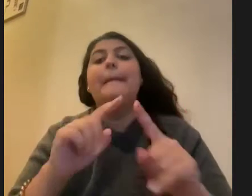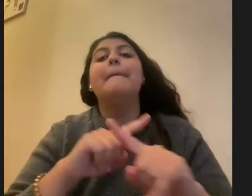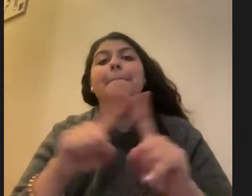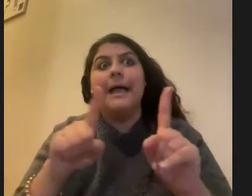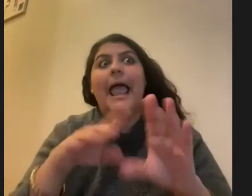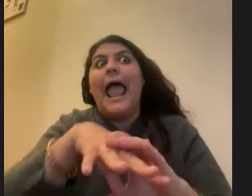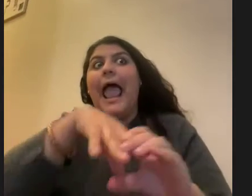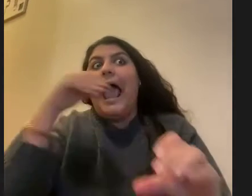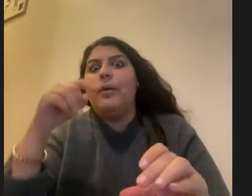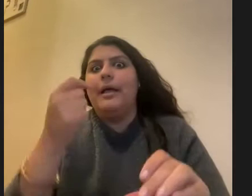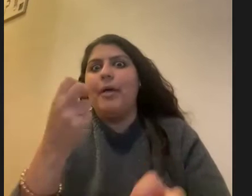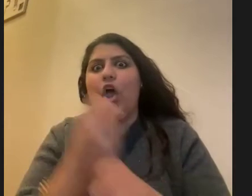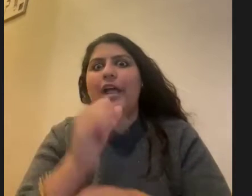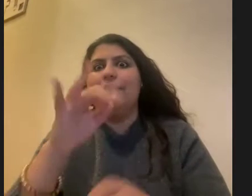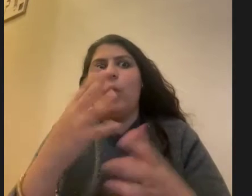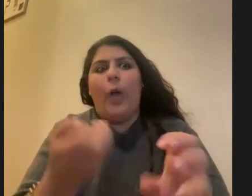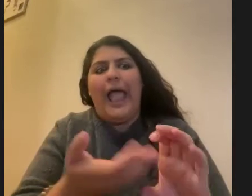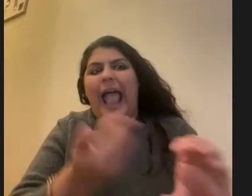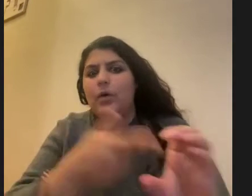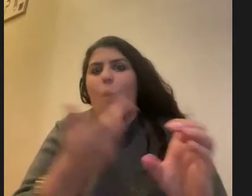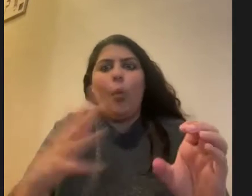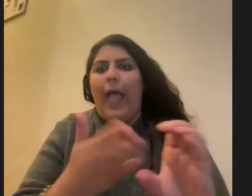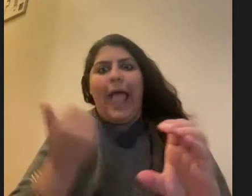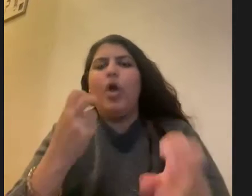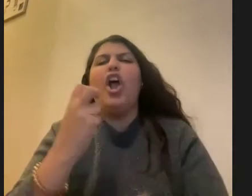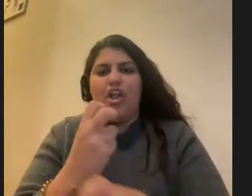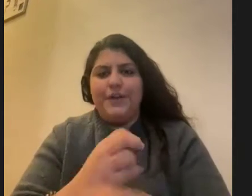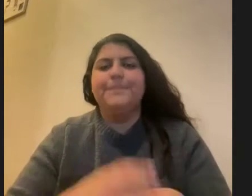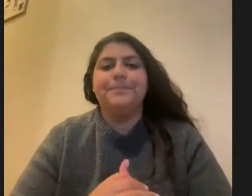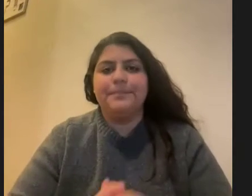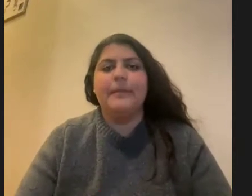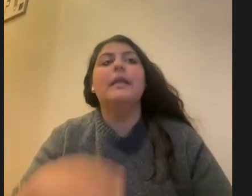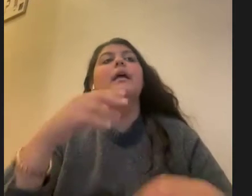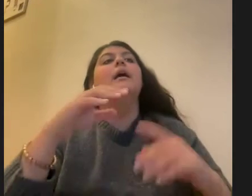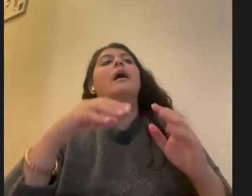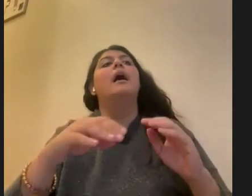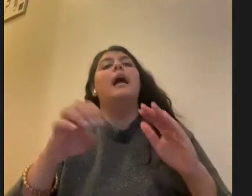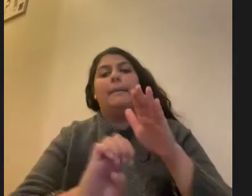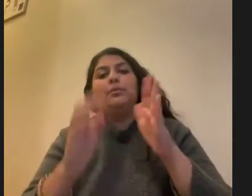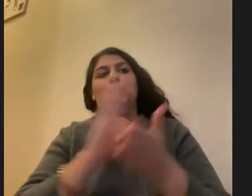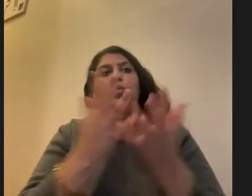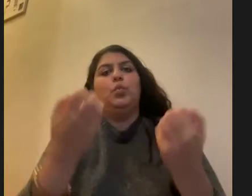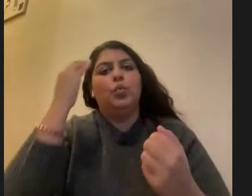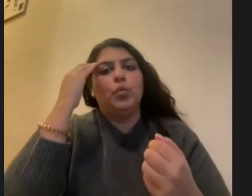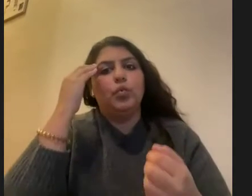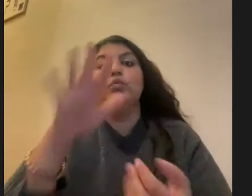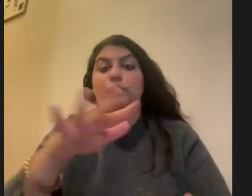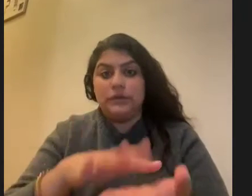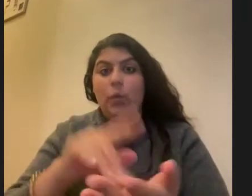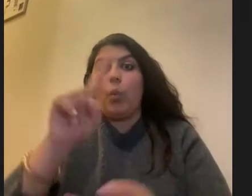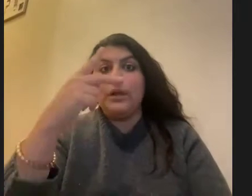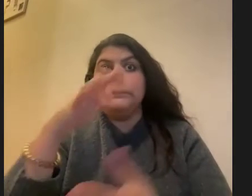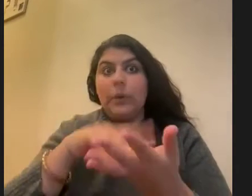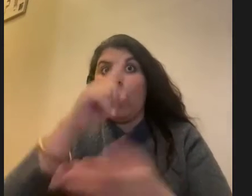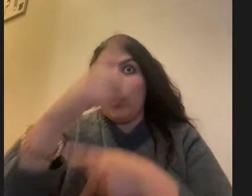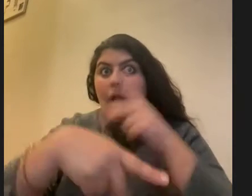if they don't want to. Cool. CHMS Upper Elementary wants to know, does your study use only one species of octopus,